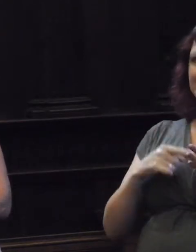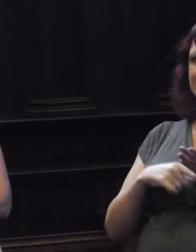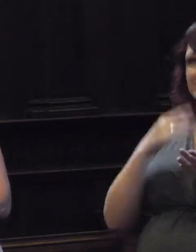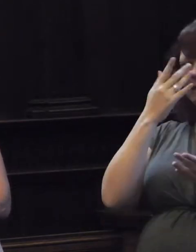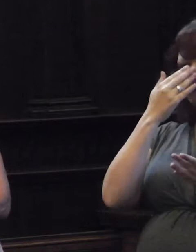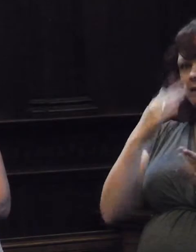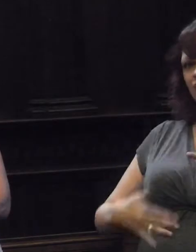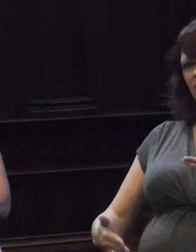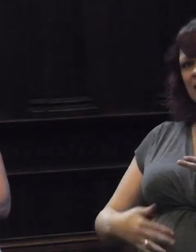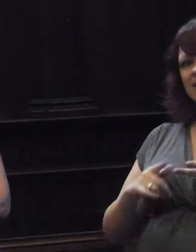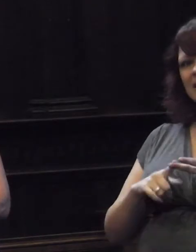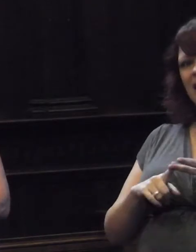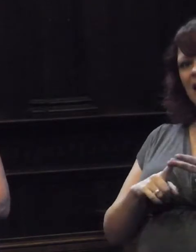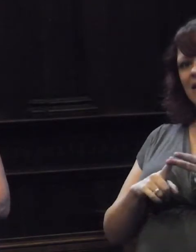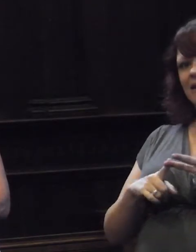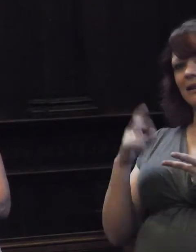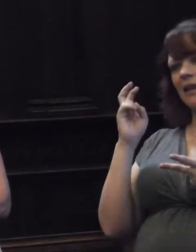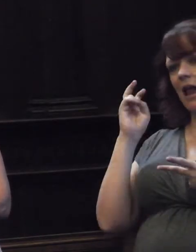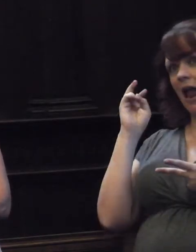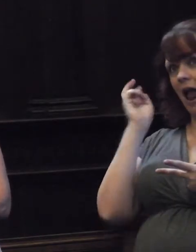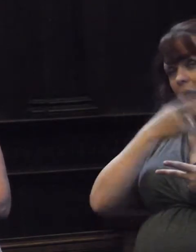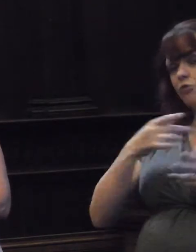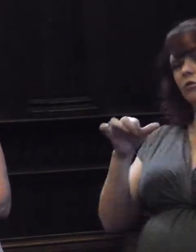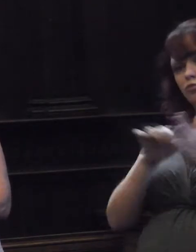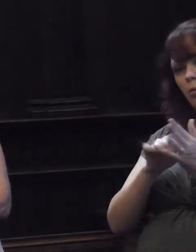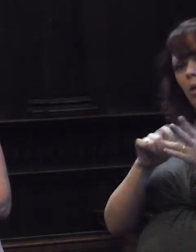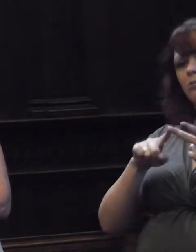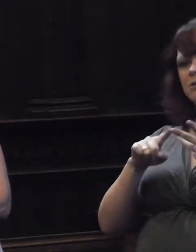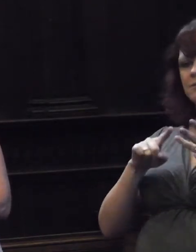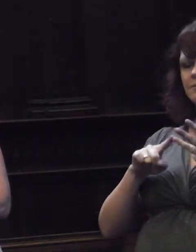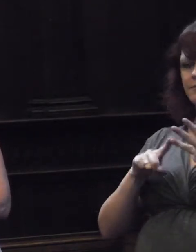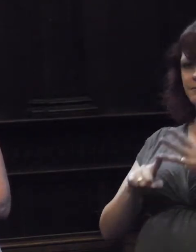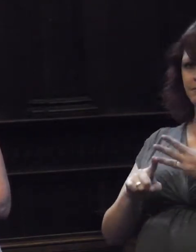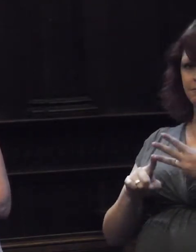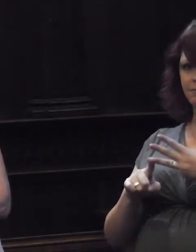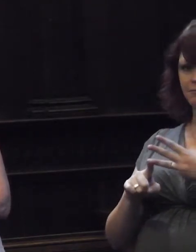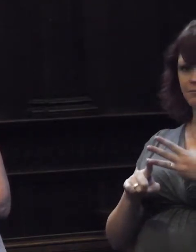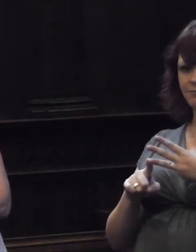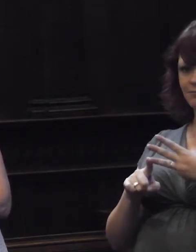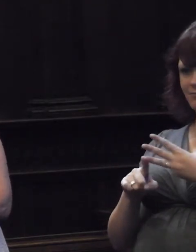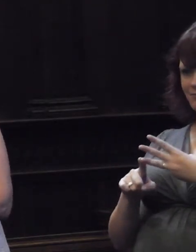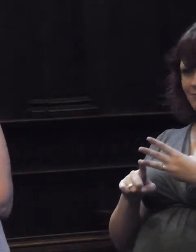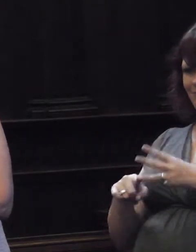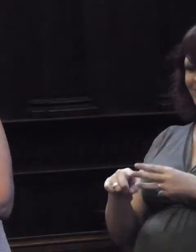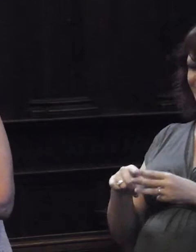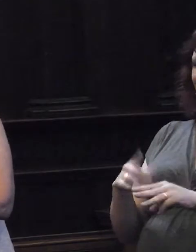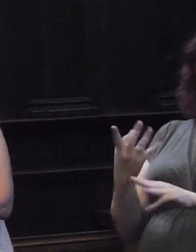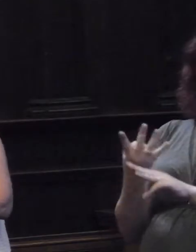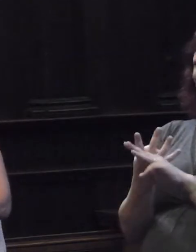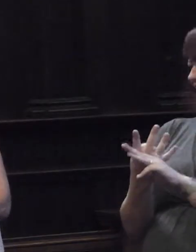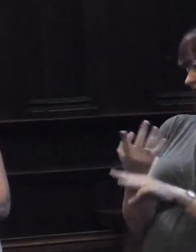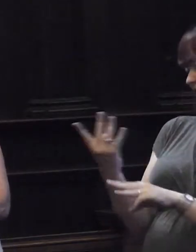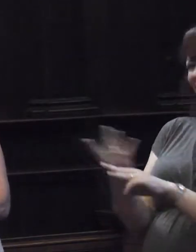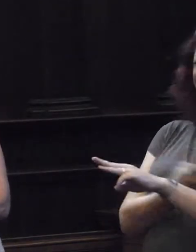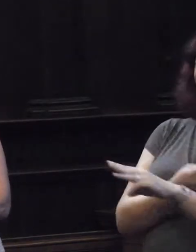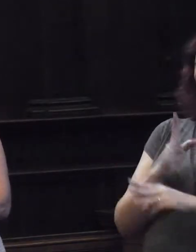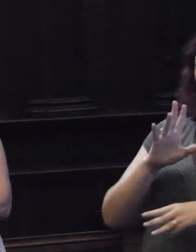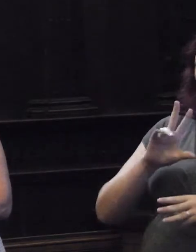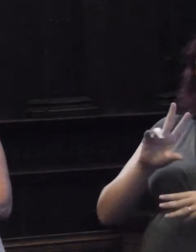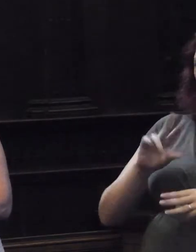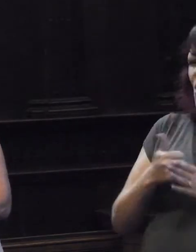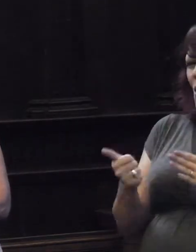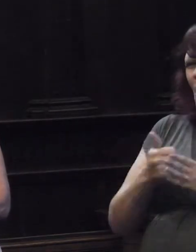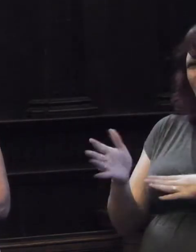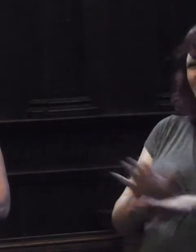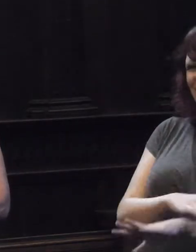Get Wasted, Alcohol Misuse, Grass isn't always green, Drugs and